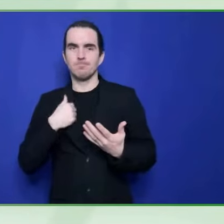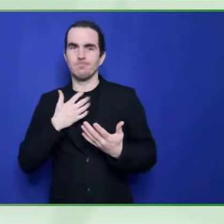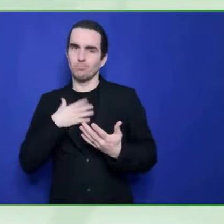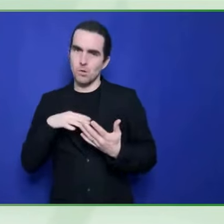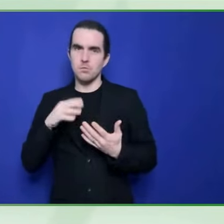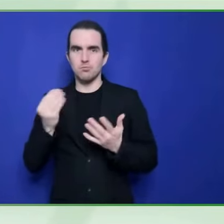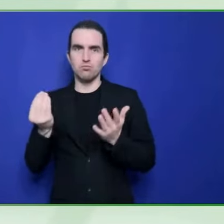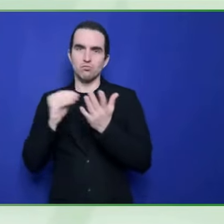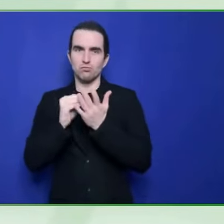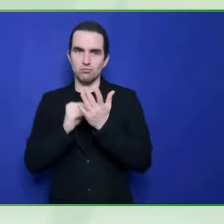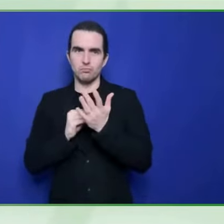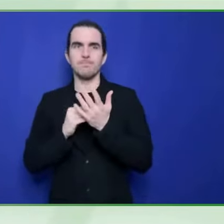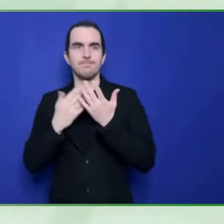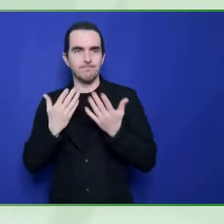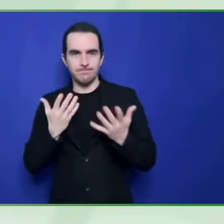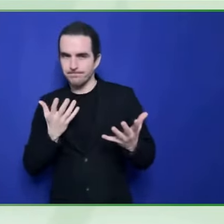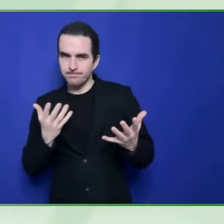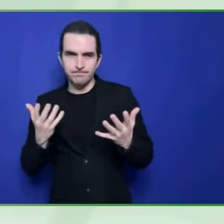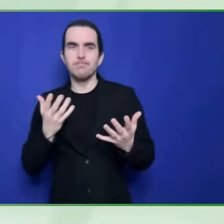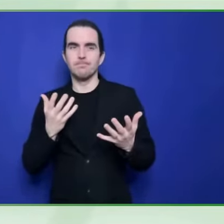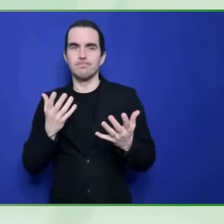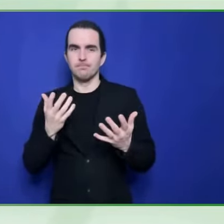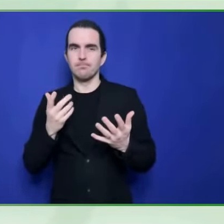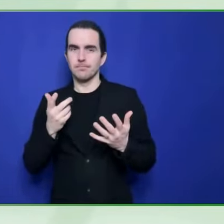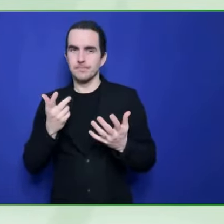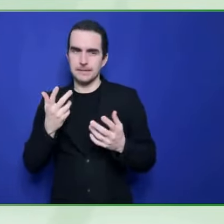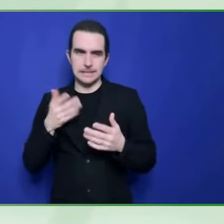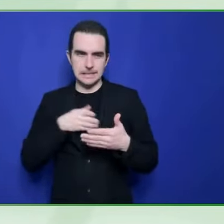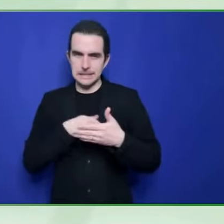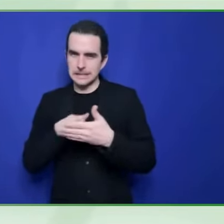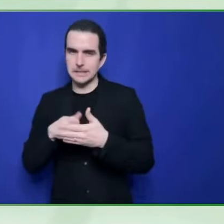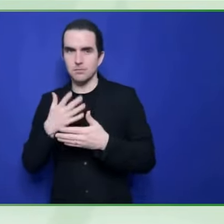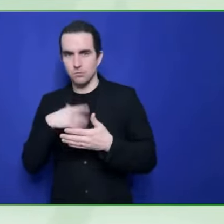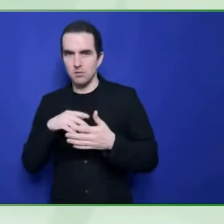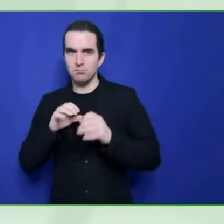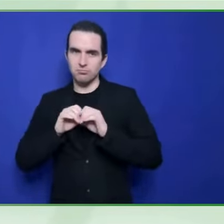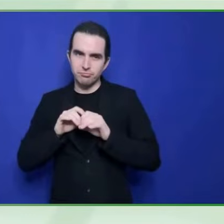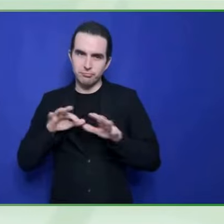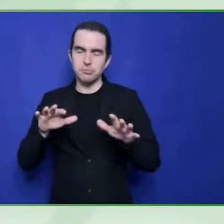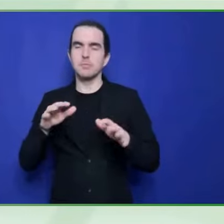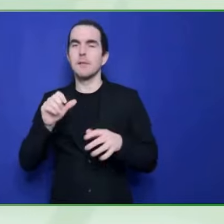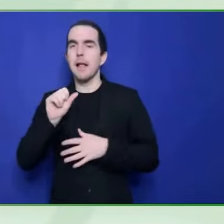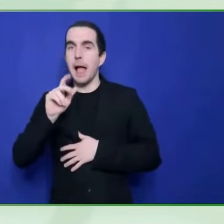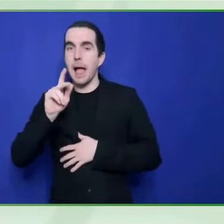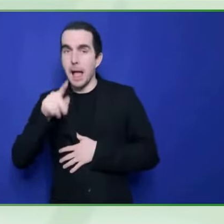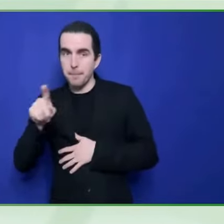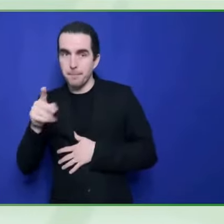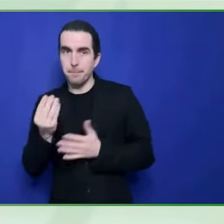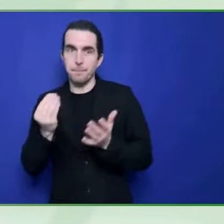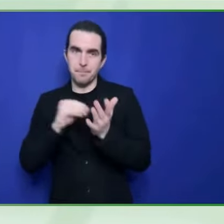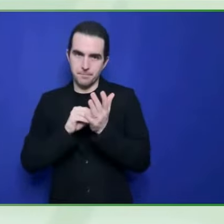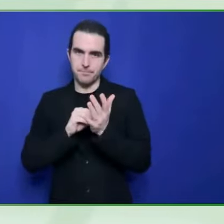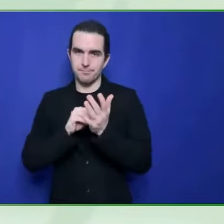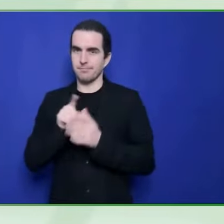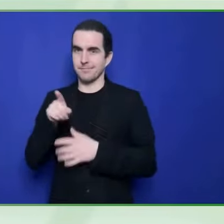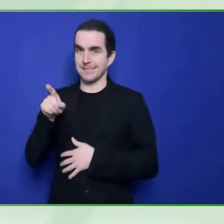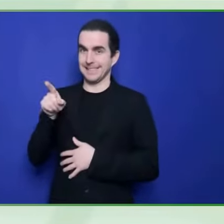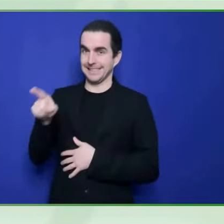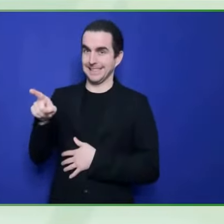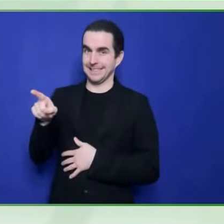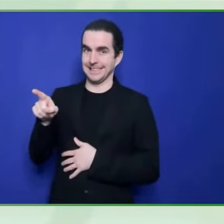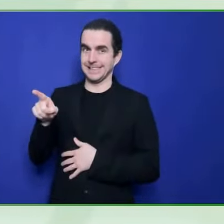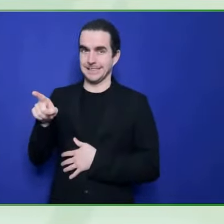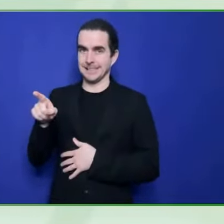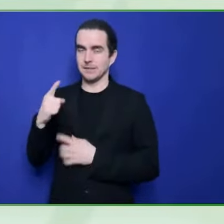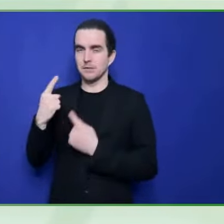many different regions and locales. So we started building Access Map, which is a